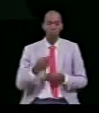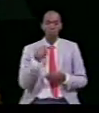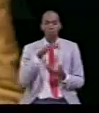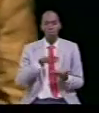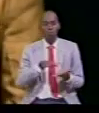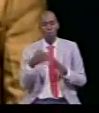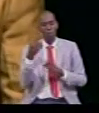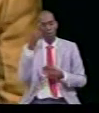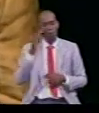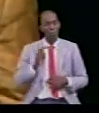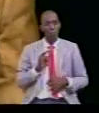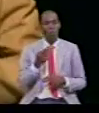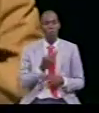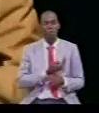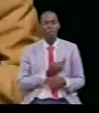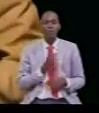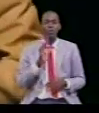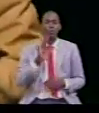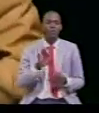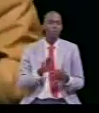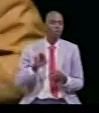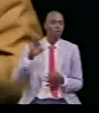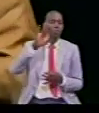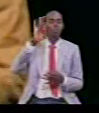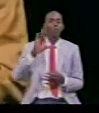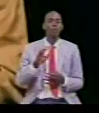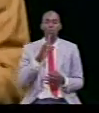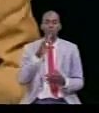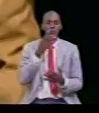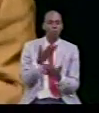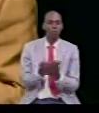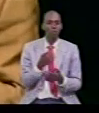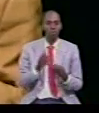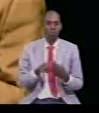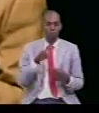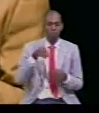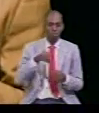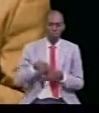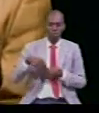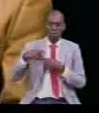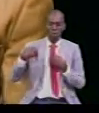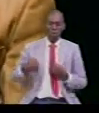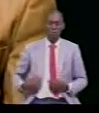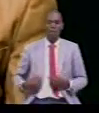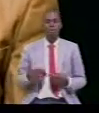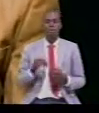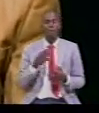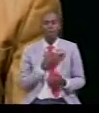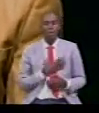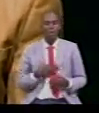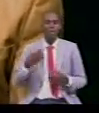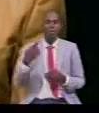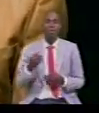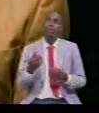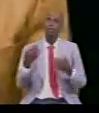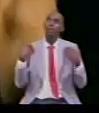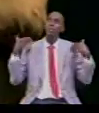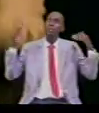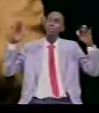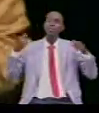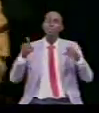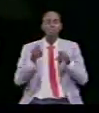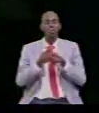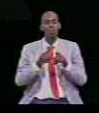us, the Spirit bears witness on earth in your heart, and the angels bear witness